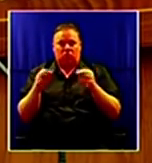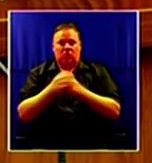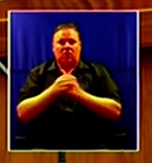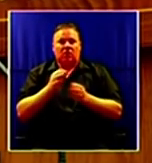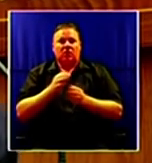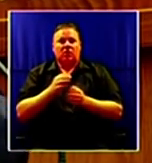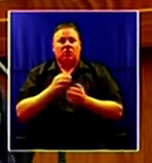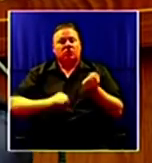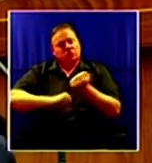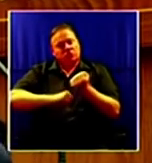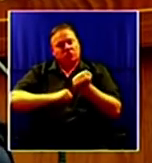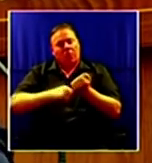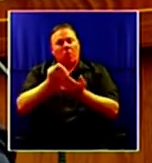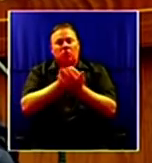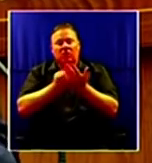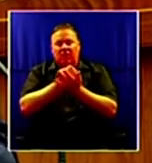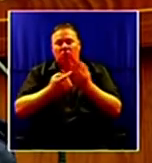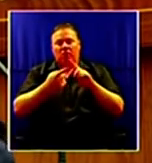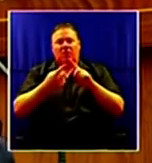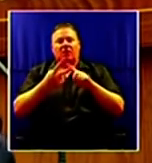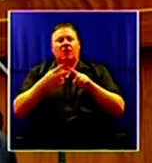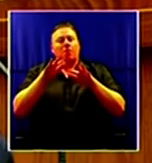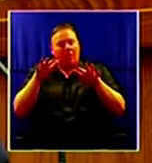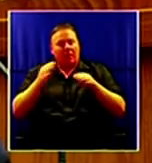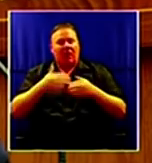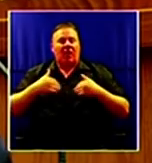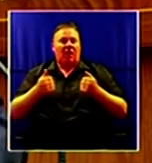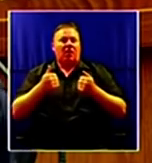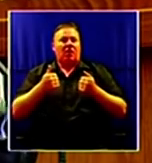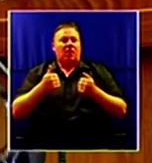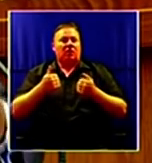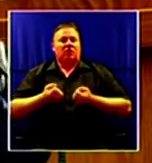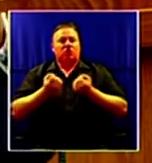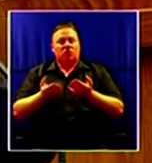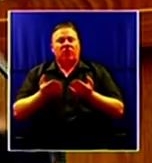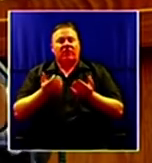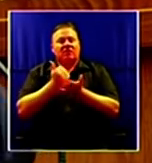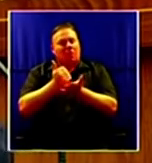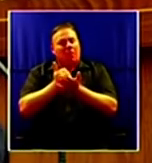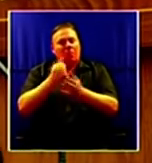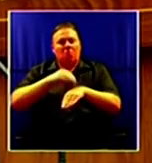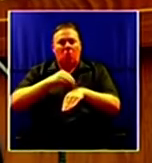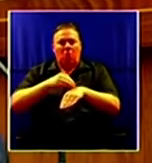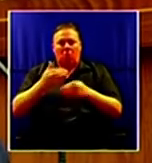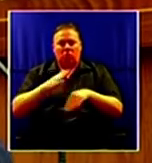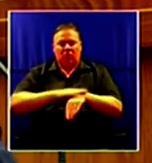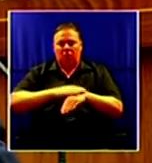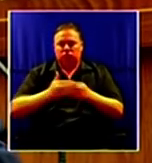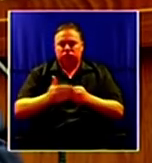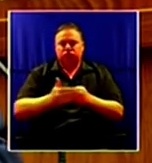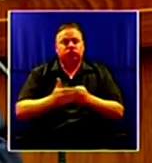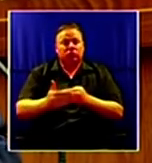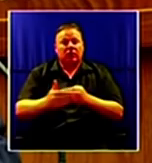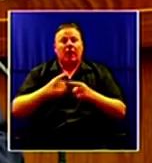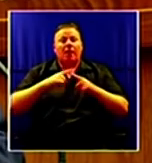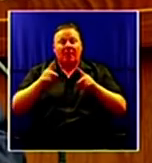economy and public health services in the short term, while ensuring the sustainability of